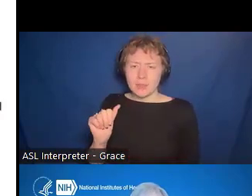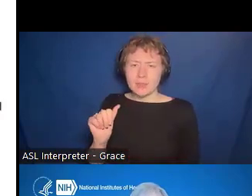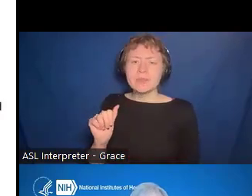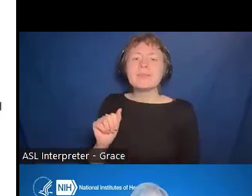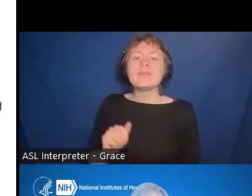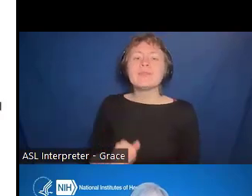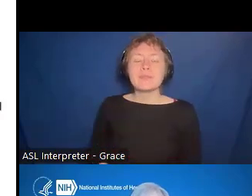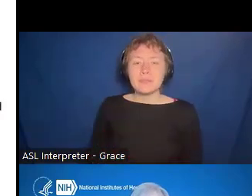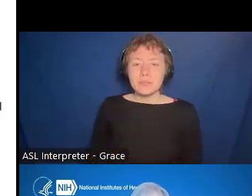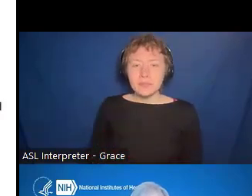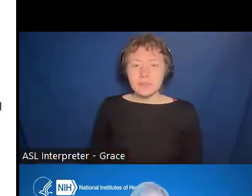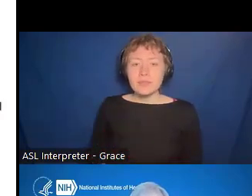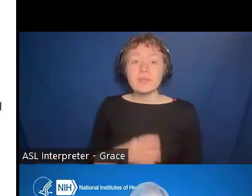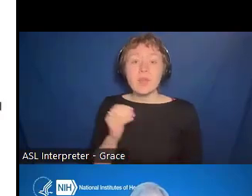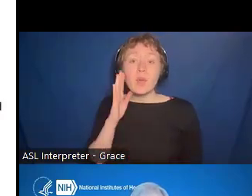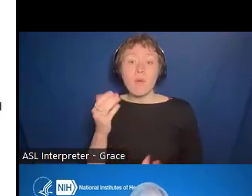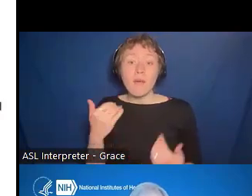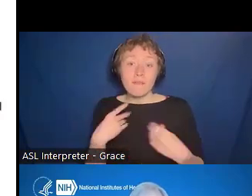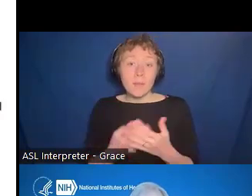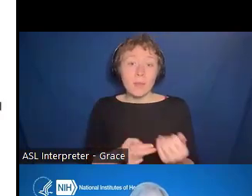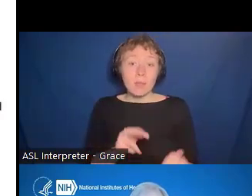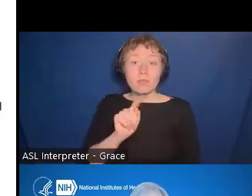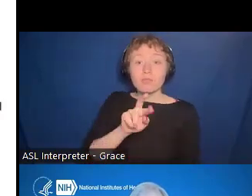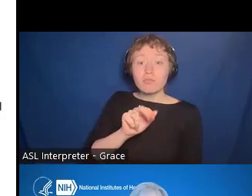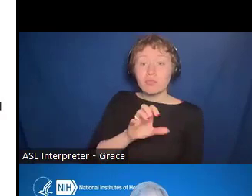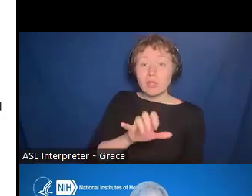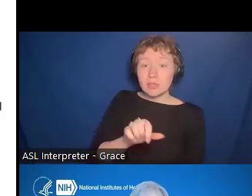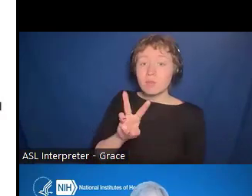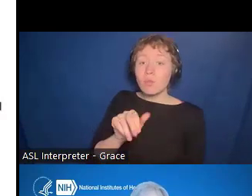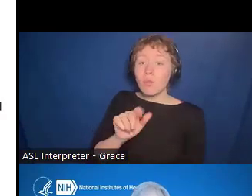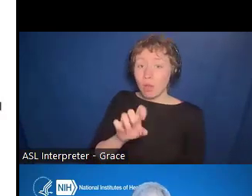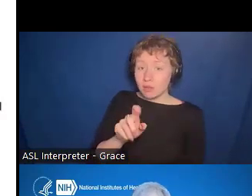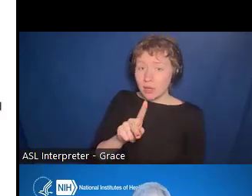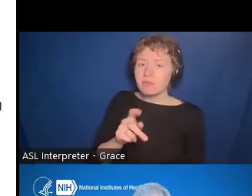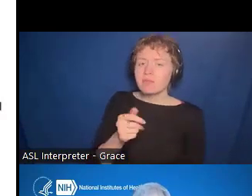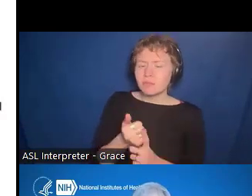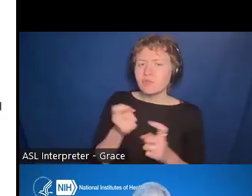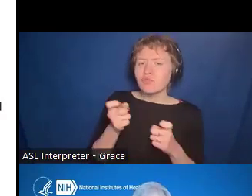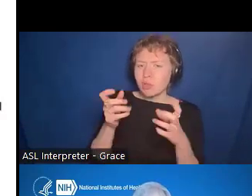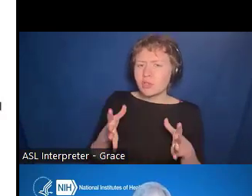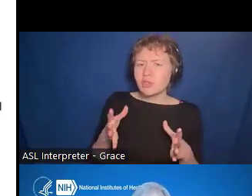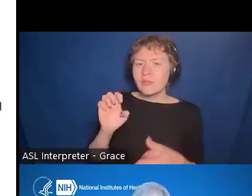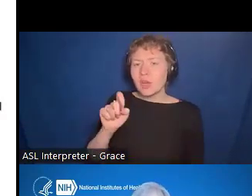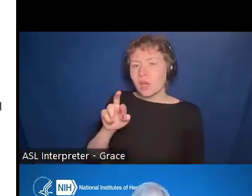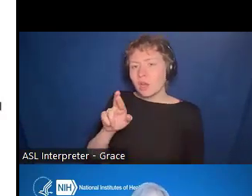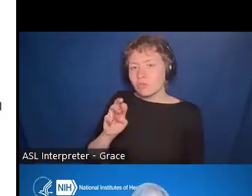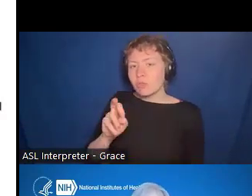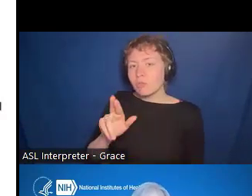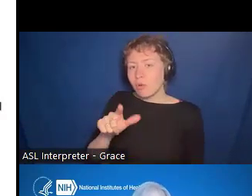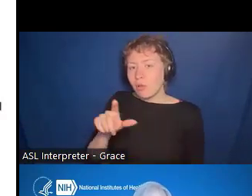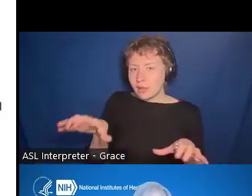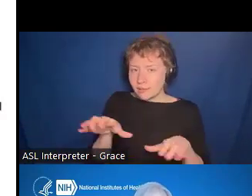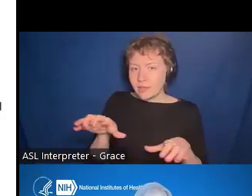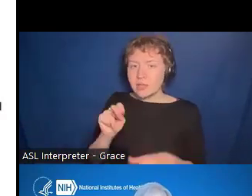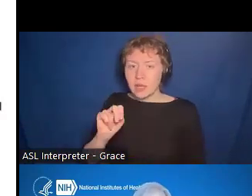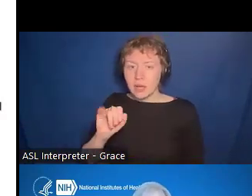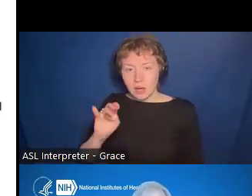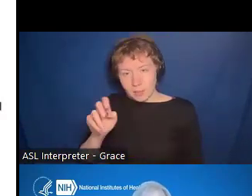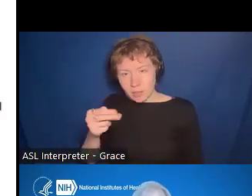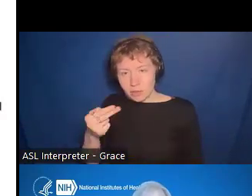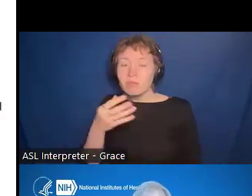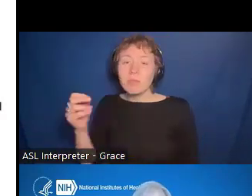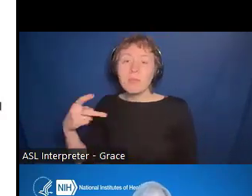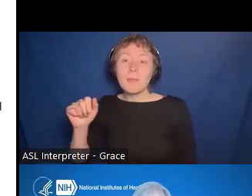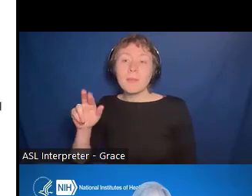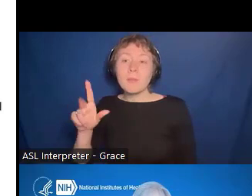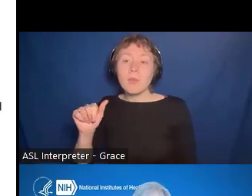we'll be having both Tracy Waldeck, who's the director of the Division of Extramural Activities at NIMH, and Paula Goodwin, who's a